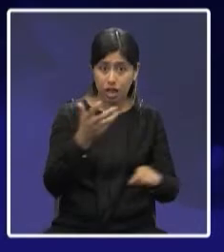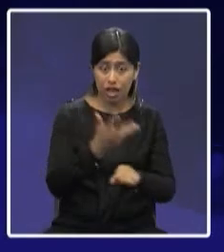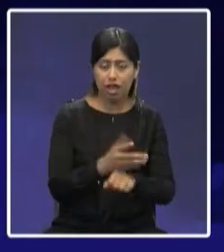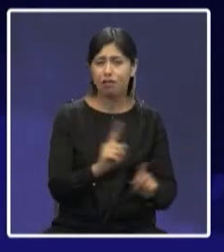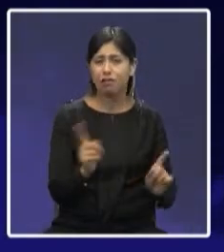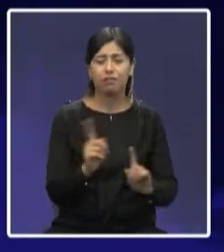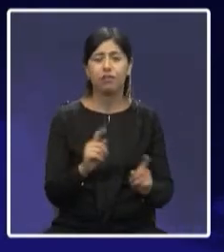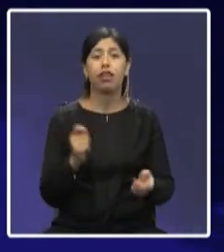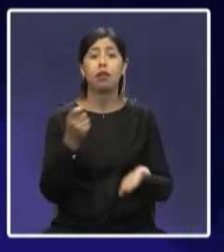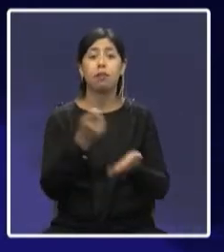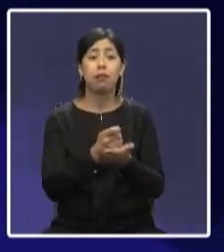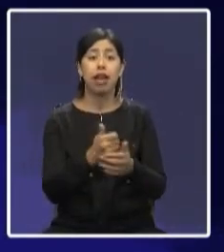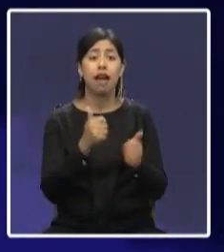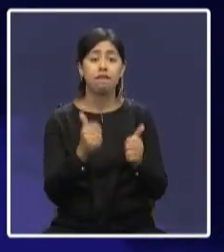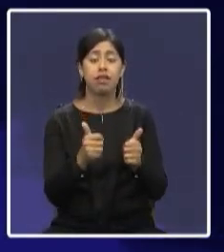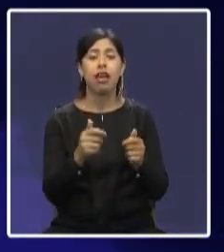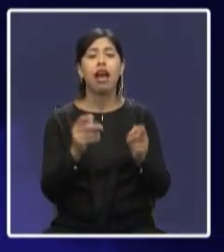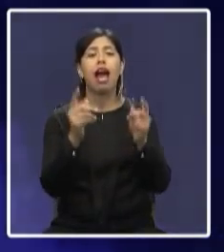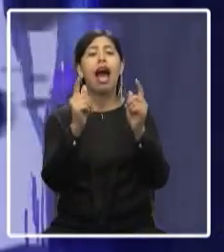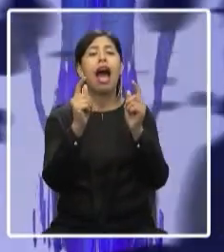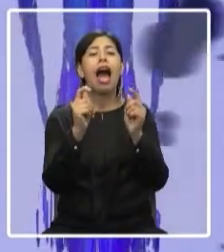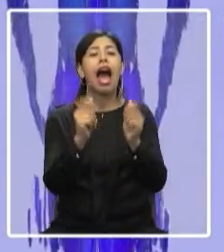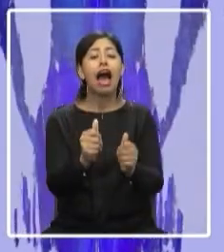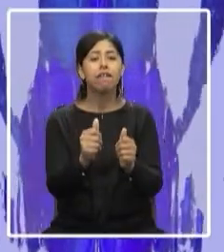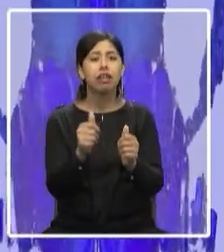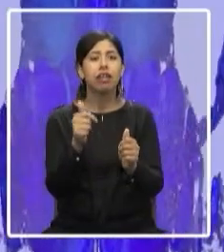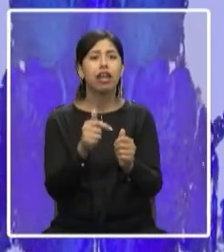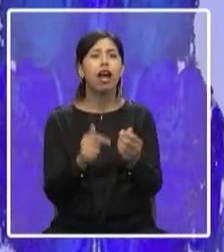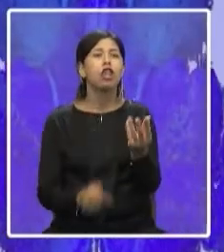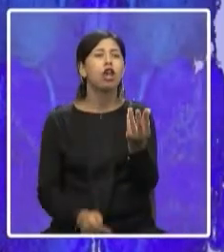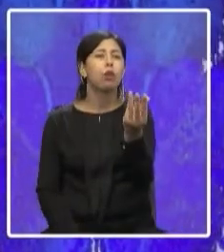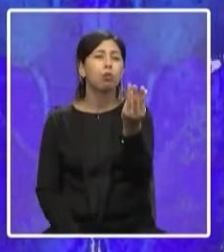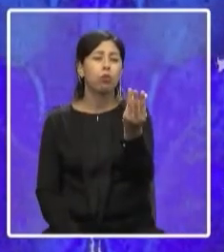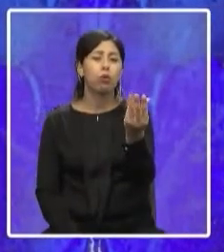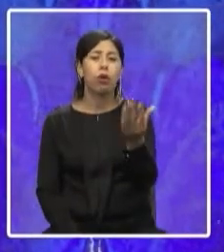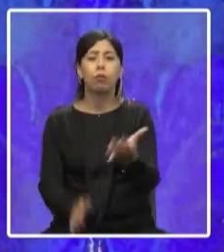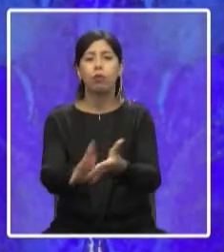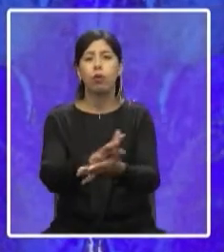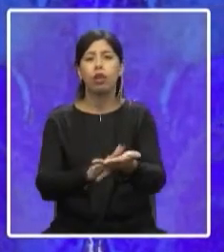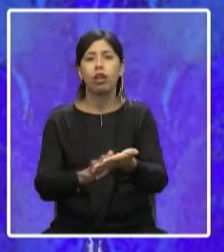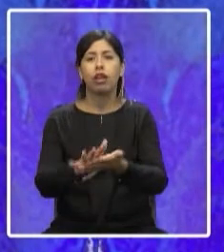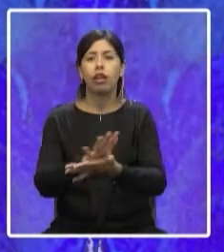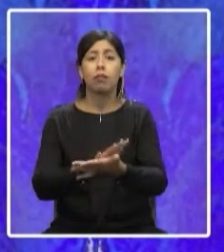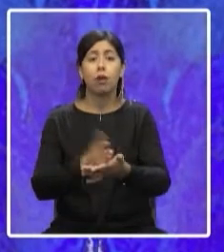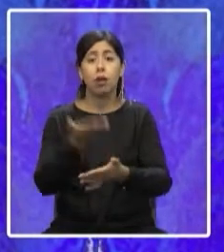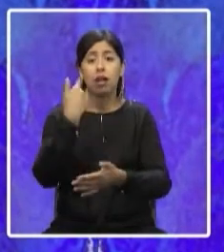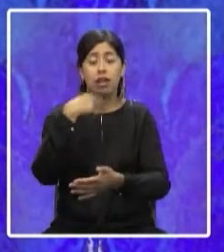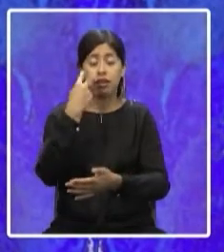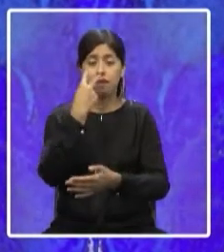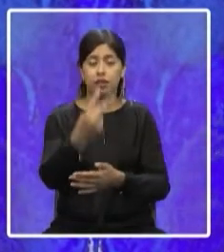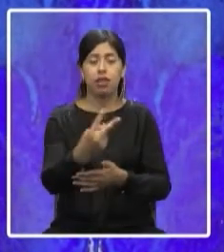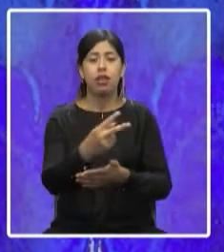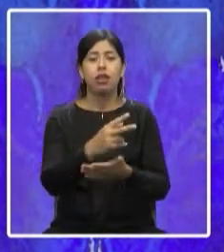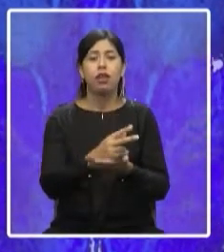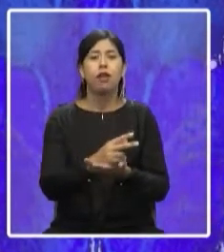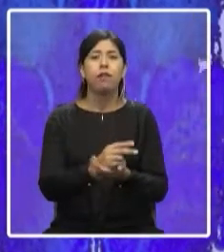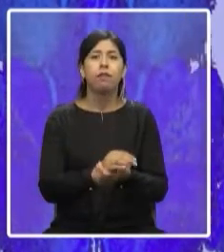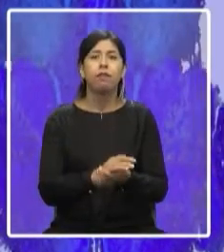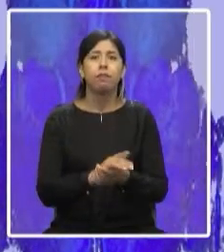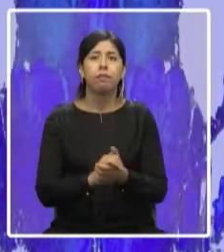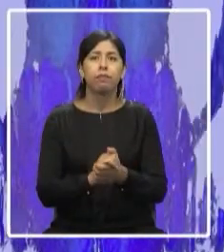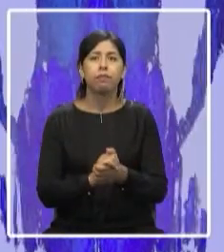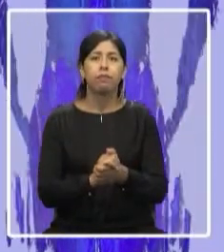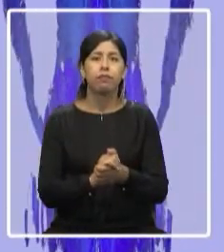are scarce. So for example, some titles that we saw up there: data visualization developer, an inspector of sanitation, a